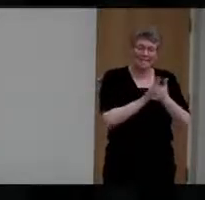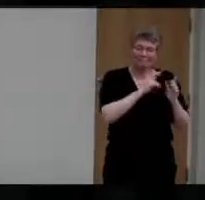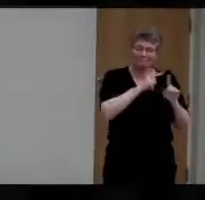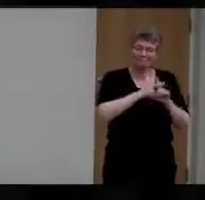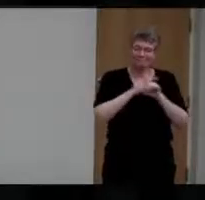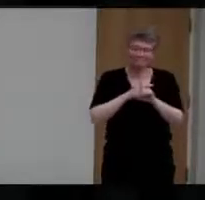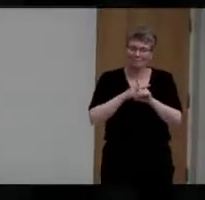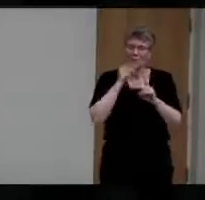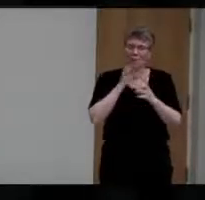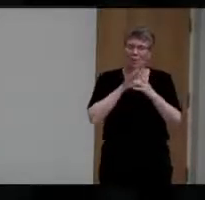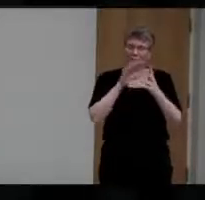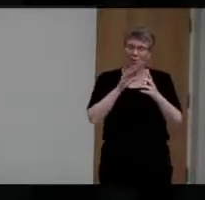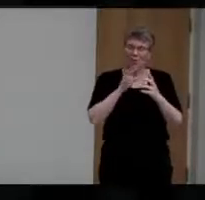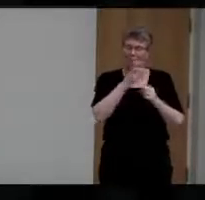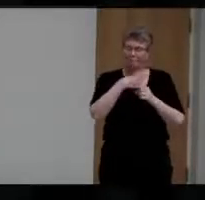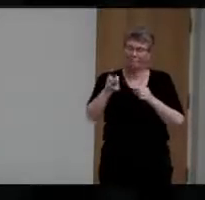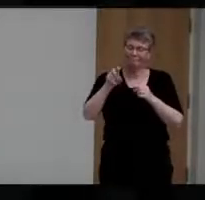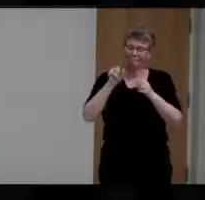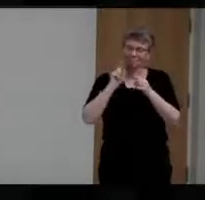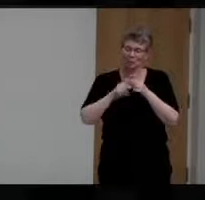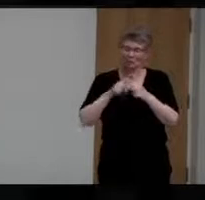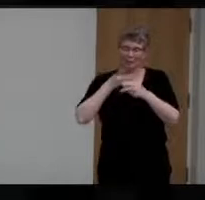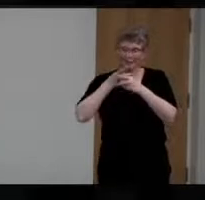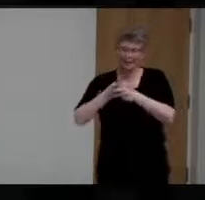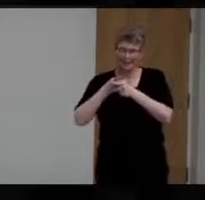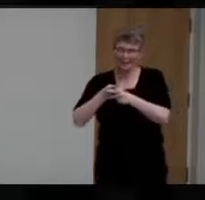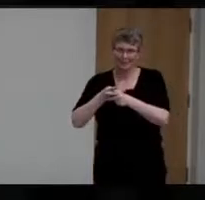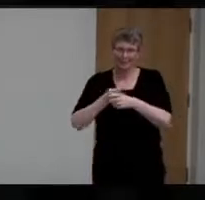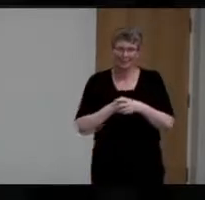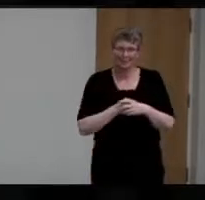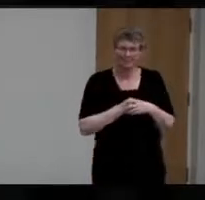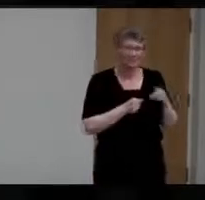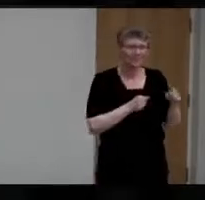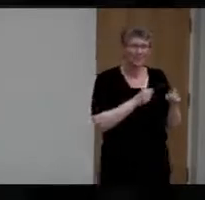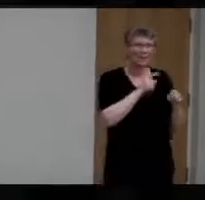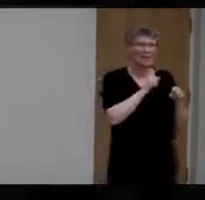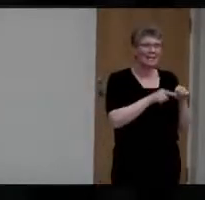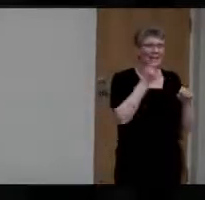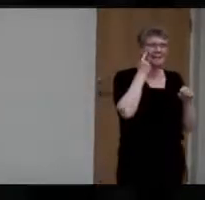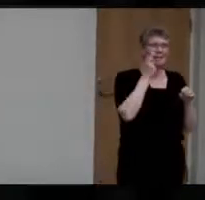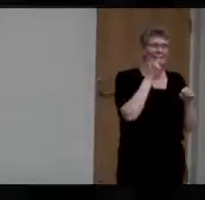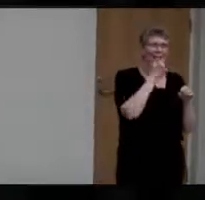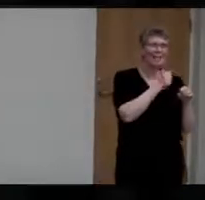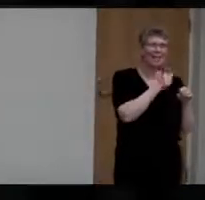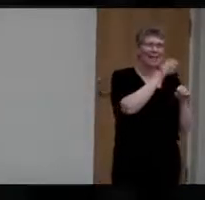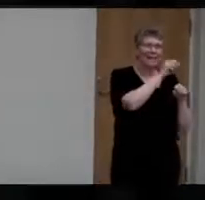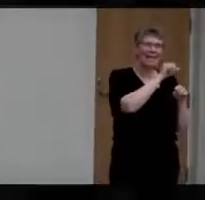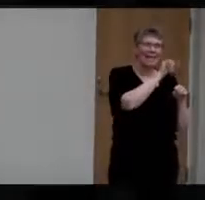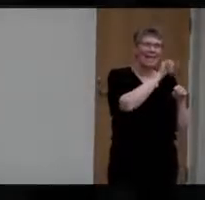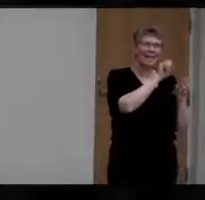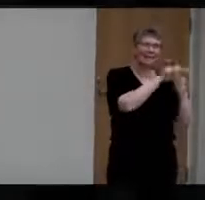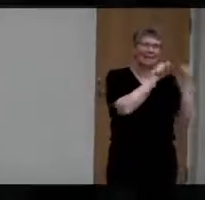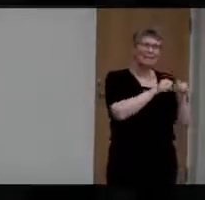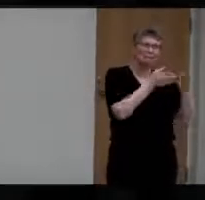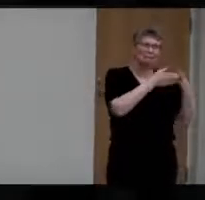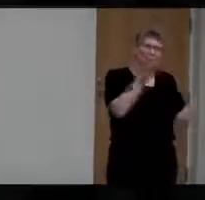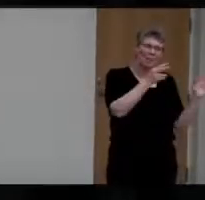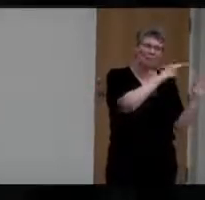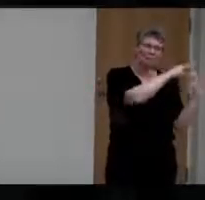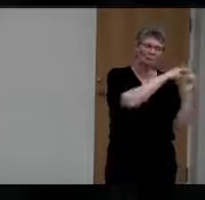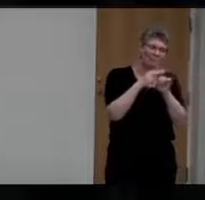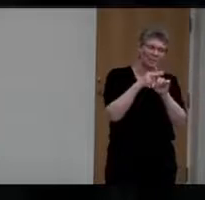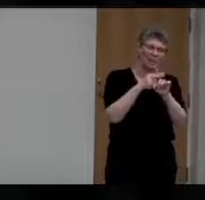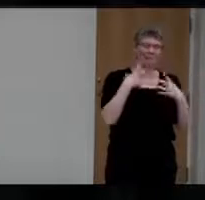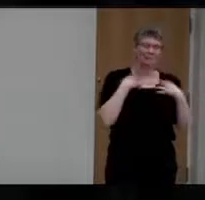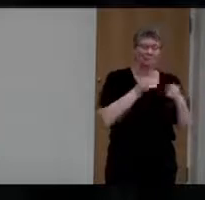a single AI system that's broadly deployed across North America. There's here and there in certain institutions,